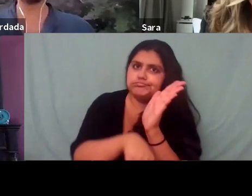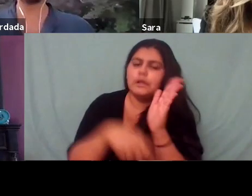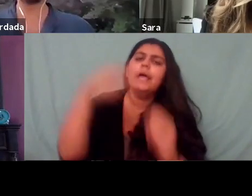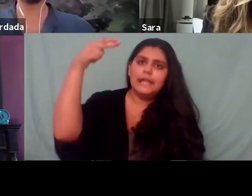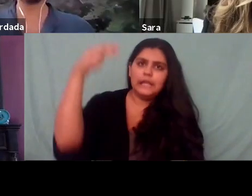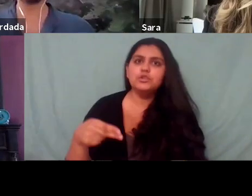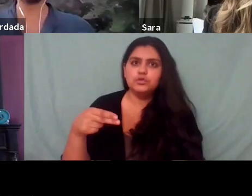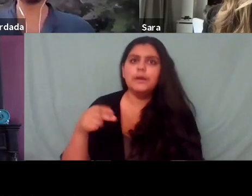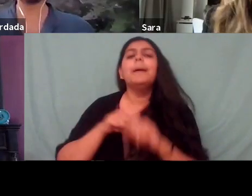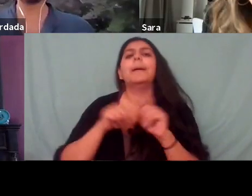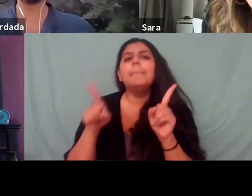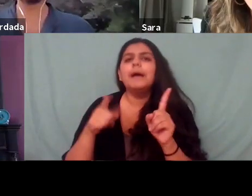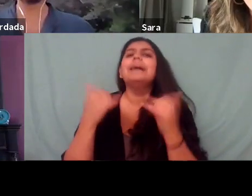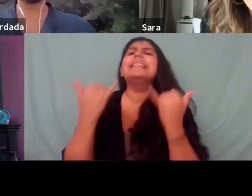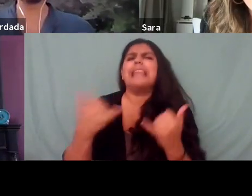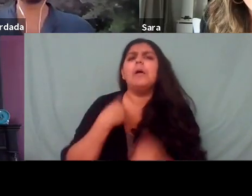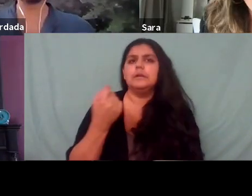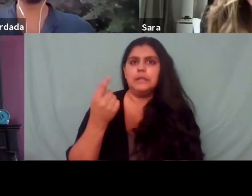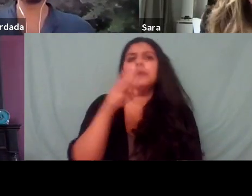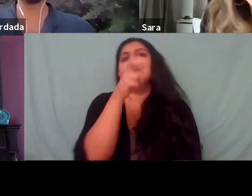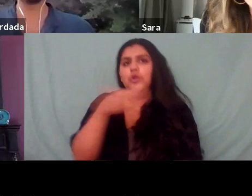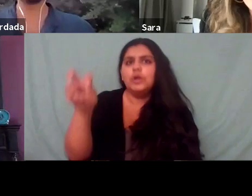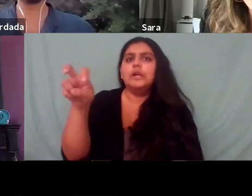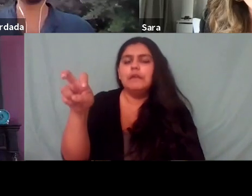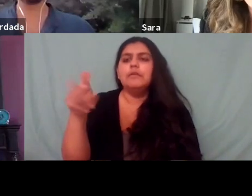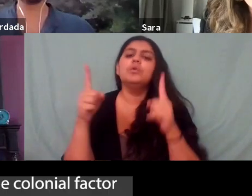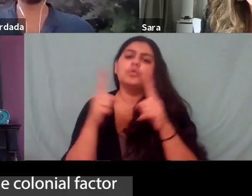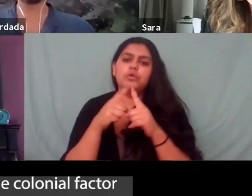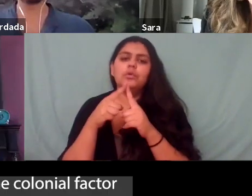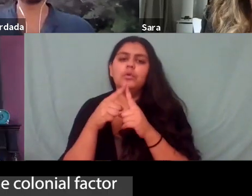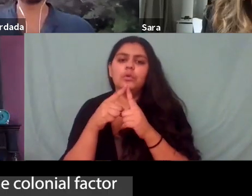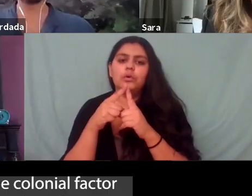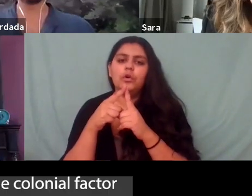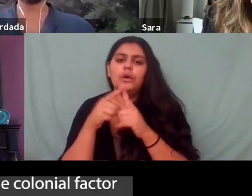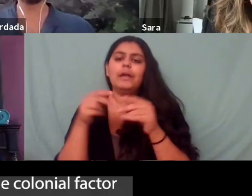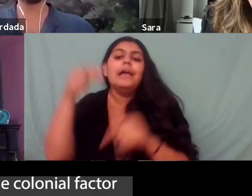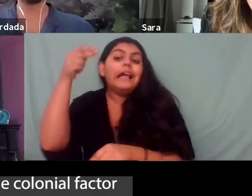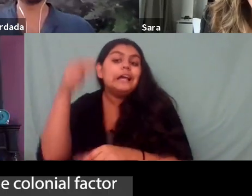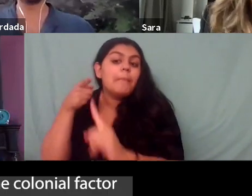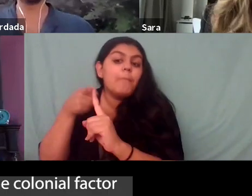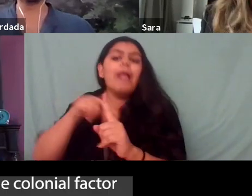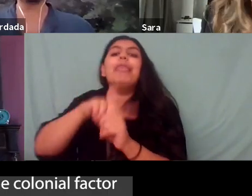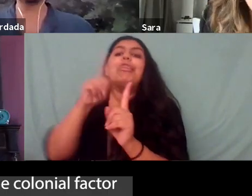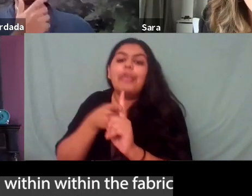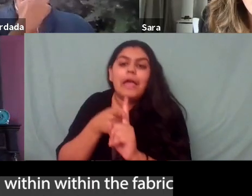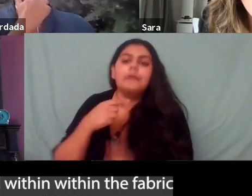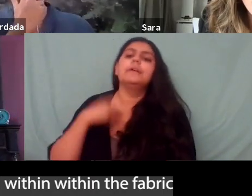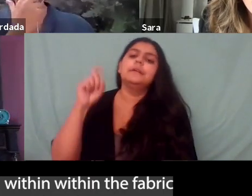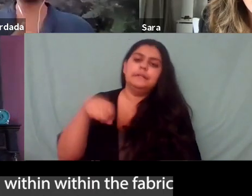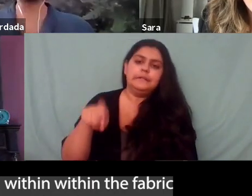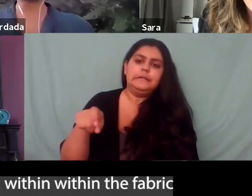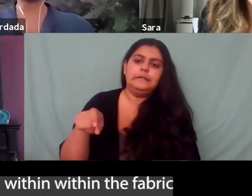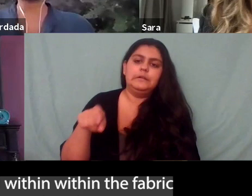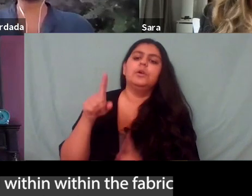this. Lebanon's birth is controversial due to the colonial factor that was very heavily present for